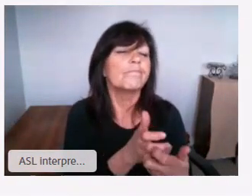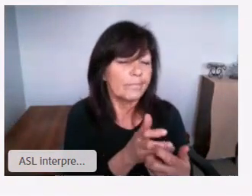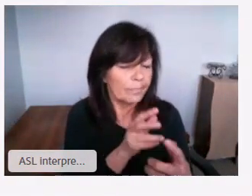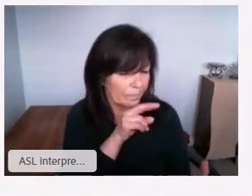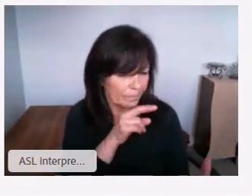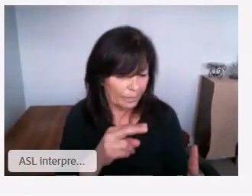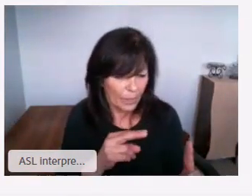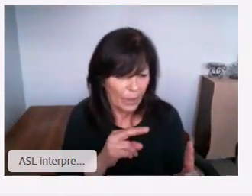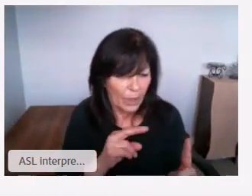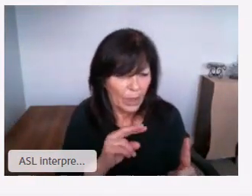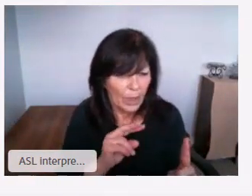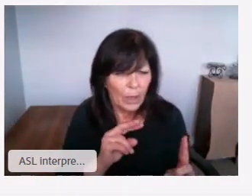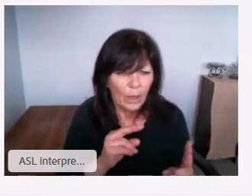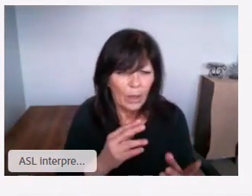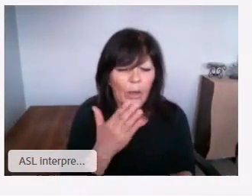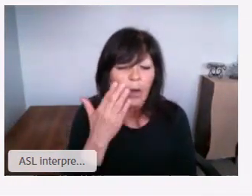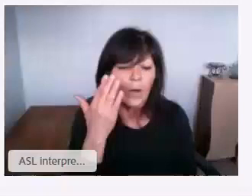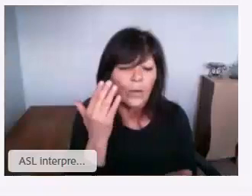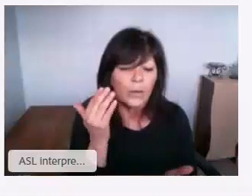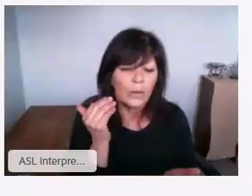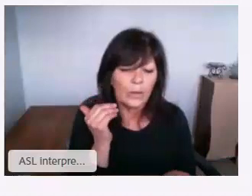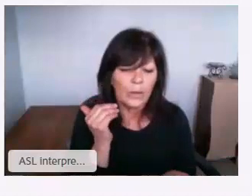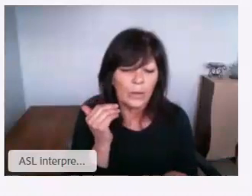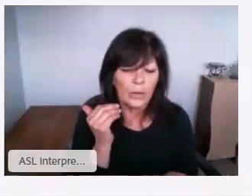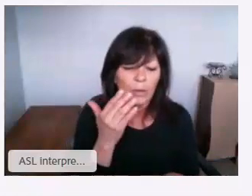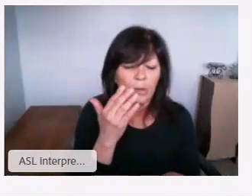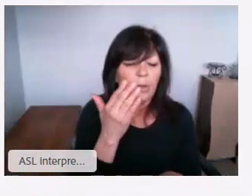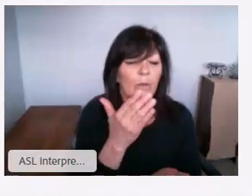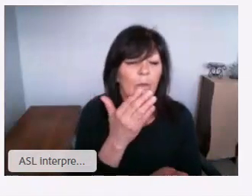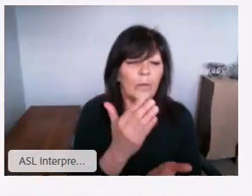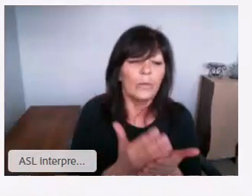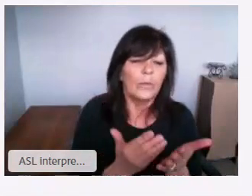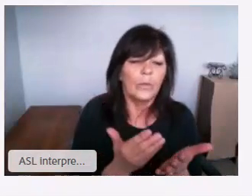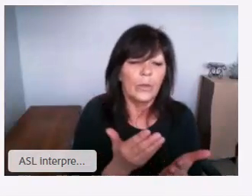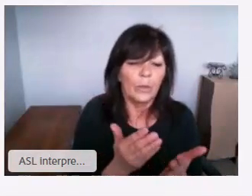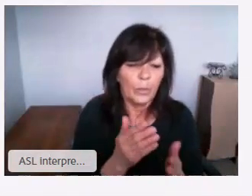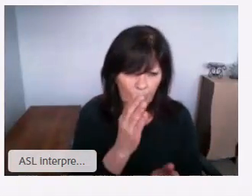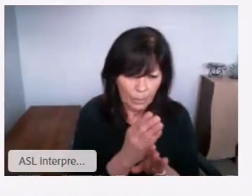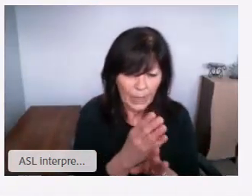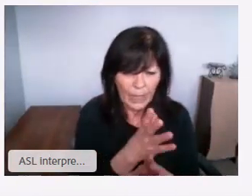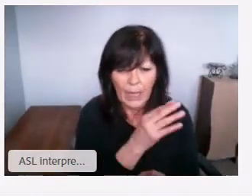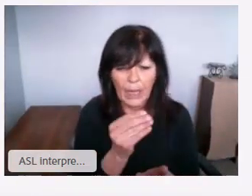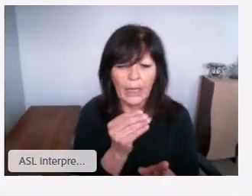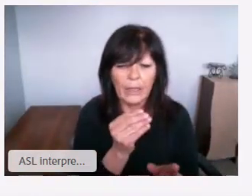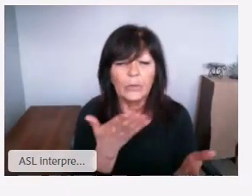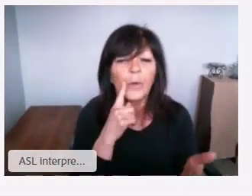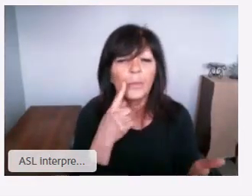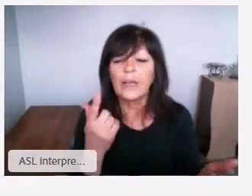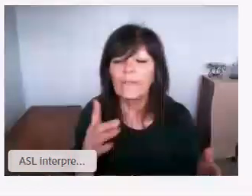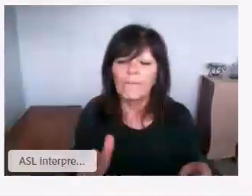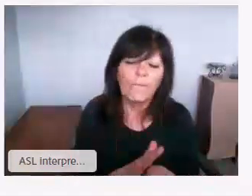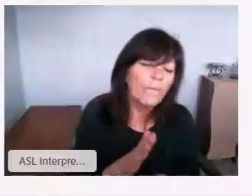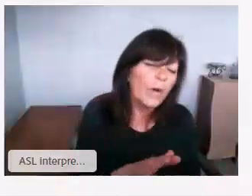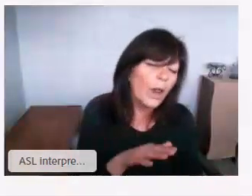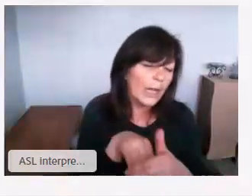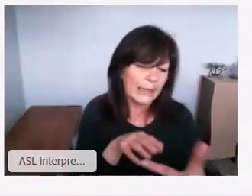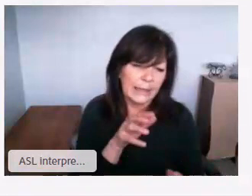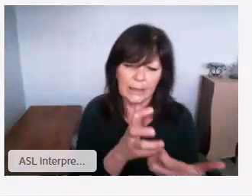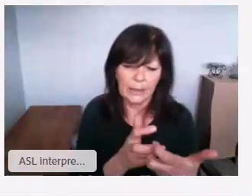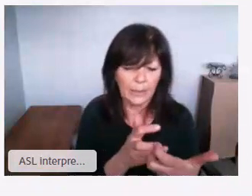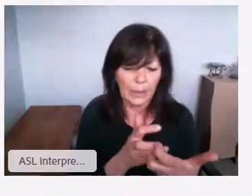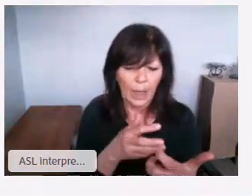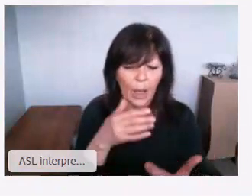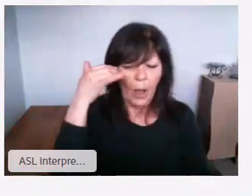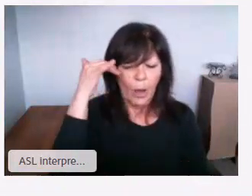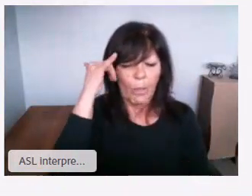both our service and the self-driving service will be fully accessible. And I just want to kind of point out that both of those services will be